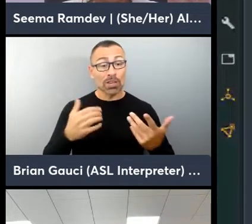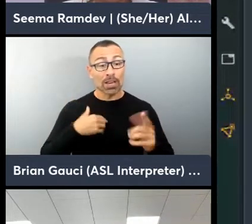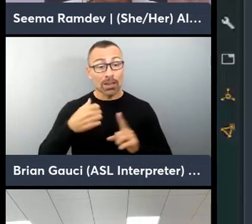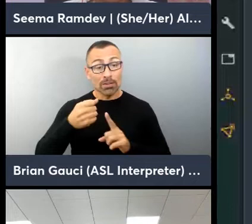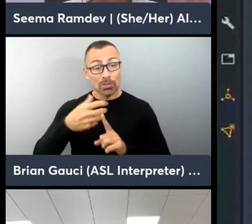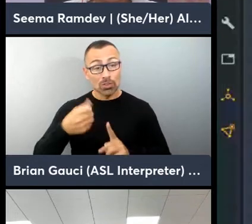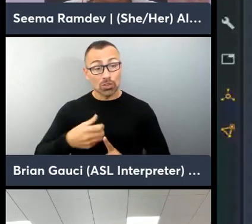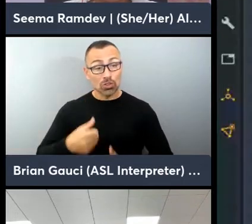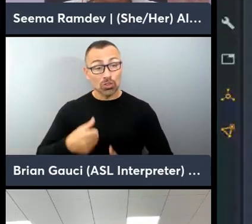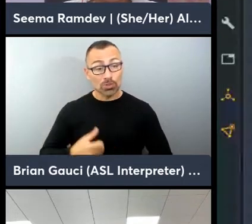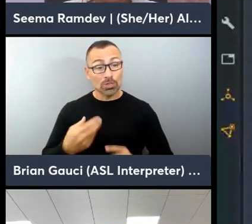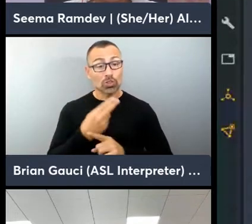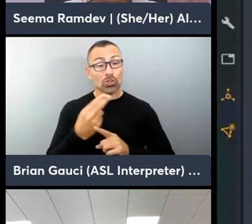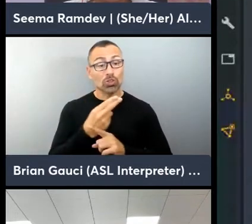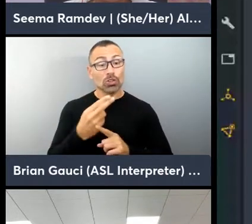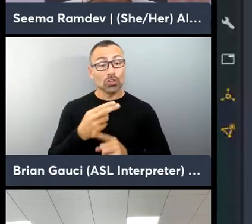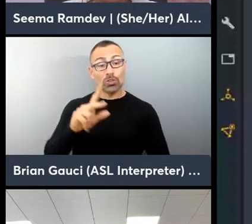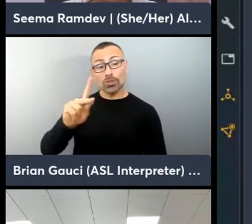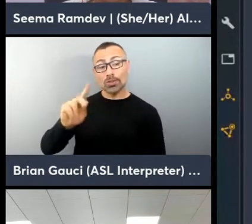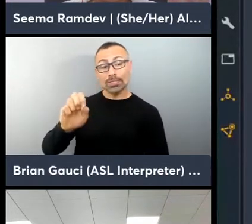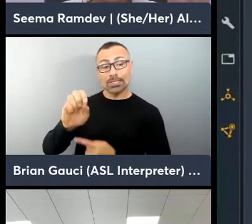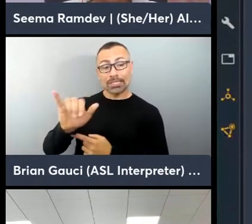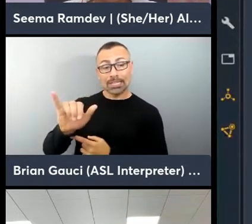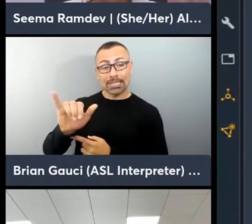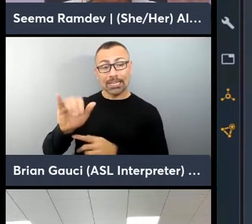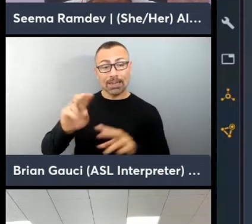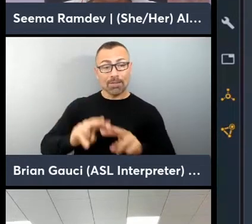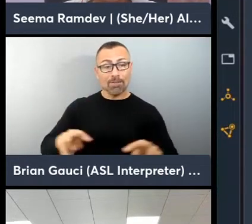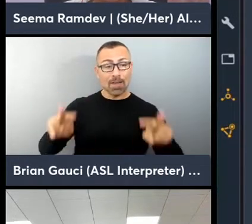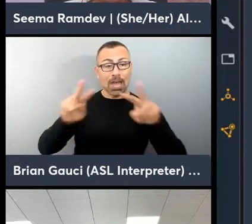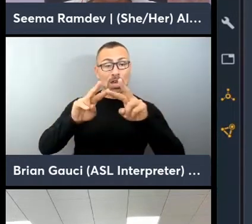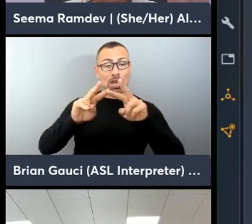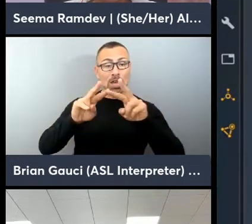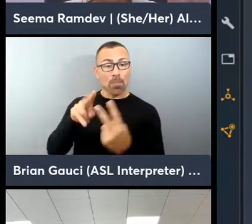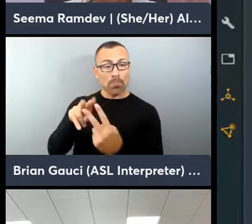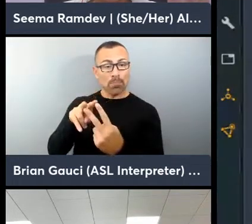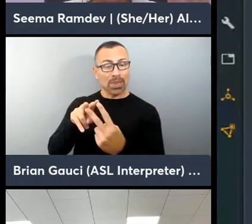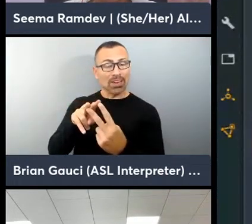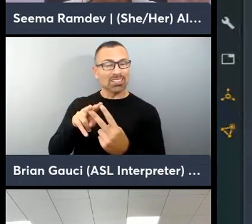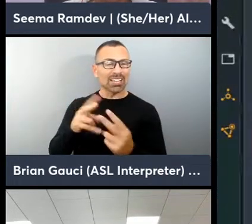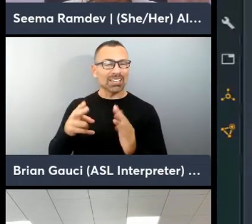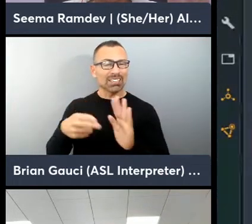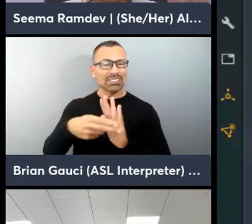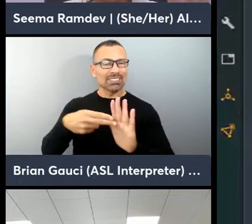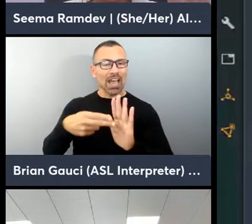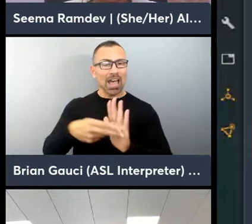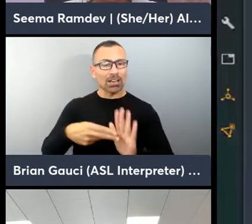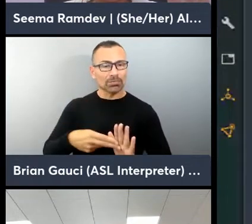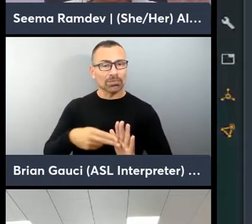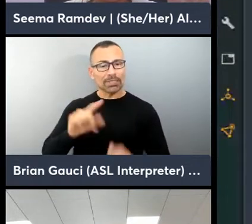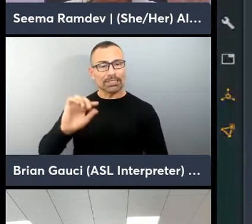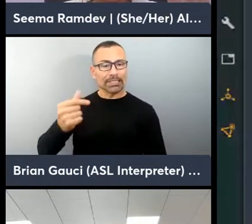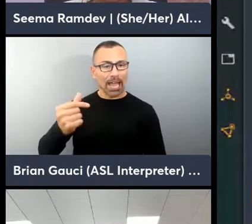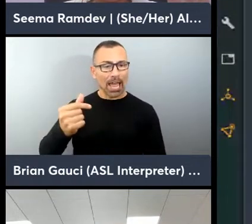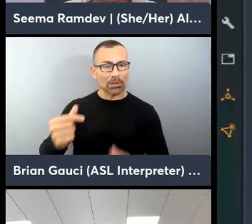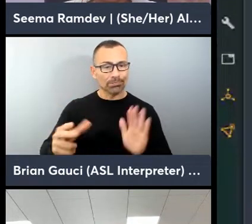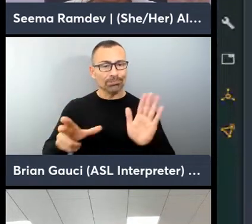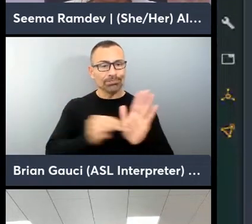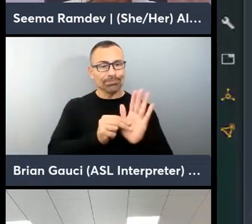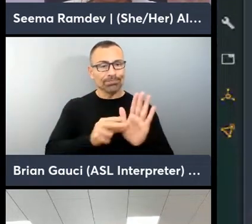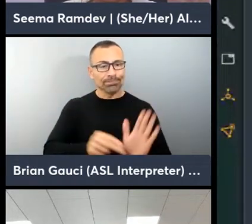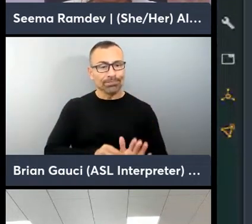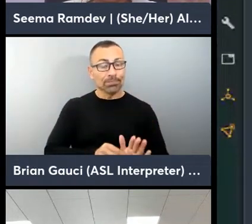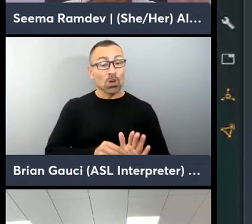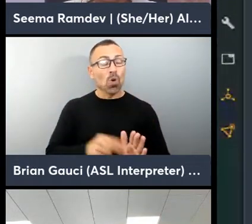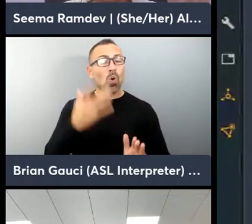kind of tags, then that makes it discoverable, right? So we're going to do that through the SDK